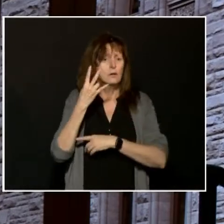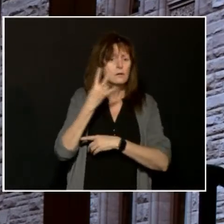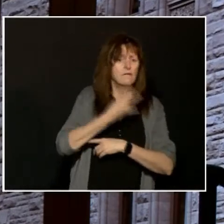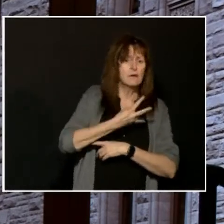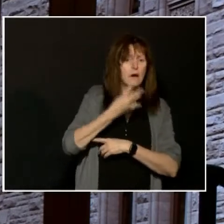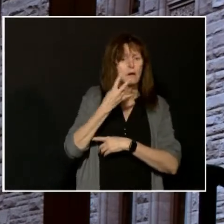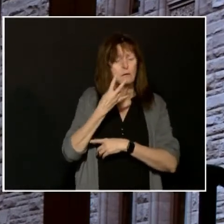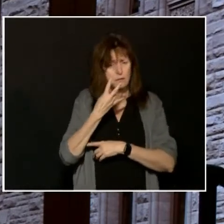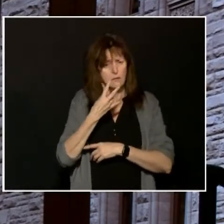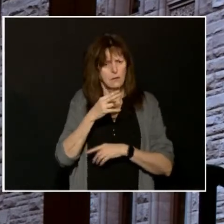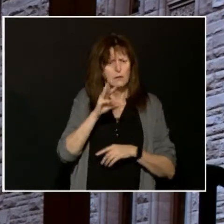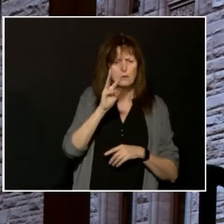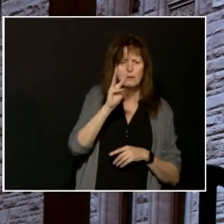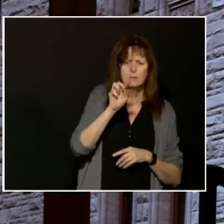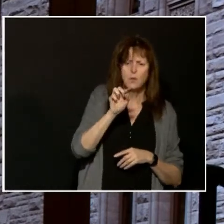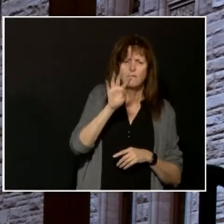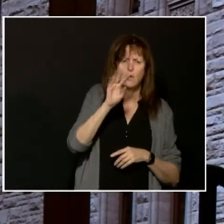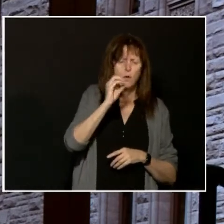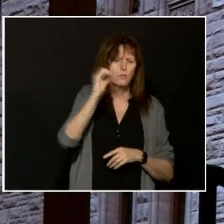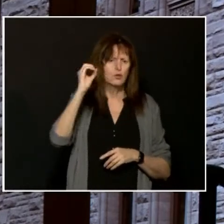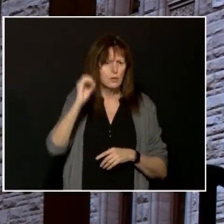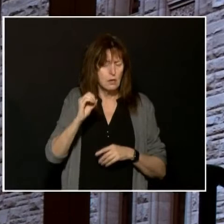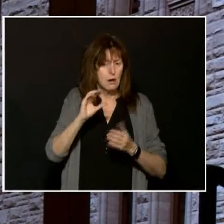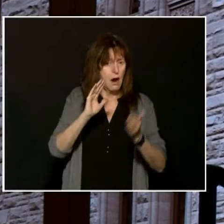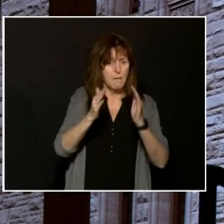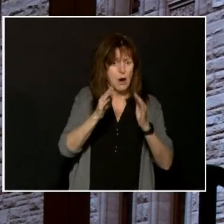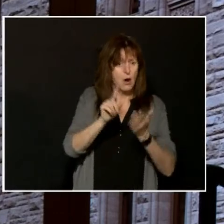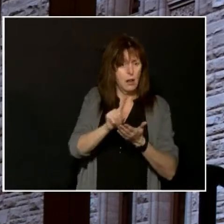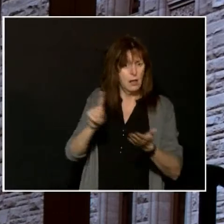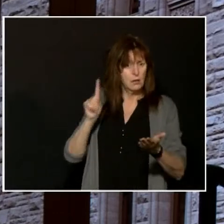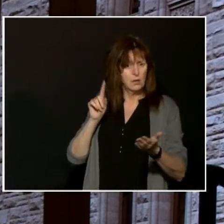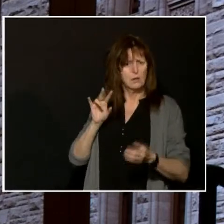from the previous week when we were at 7.2%.